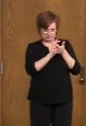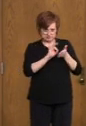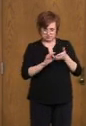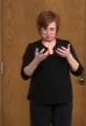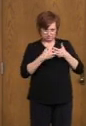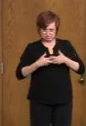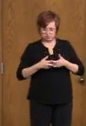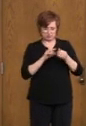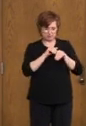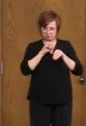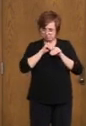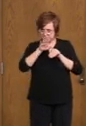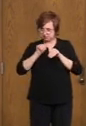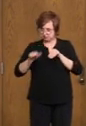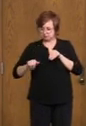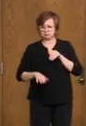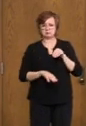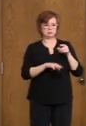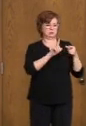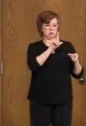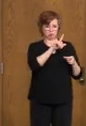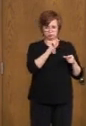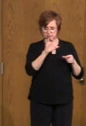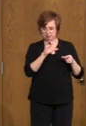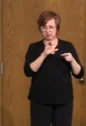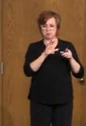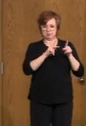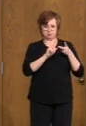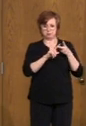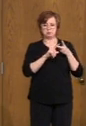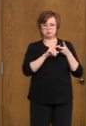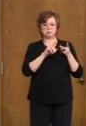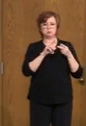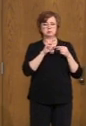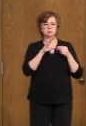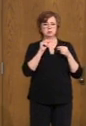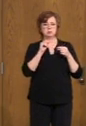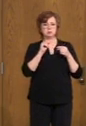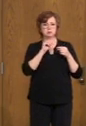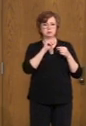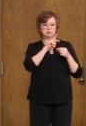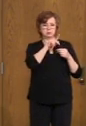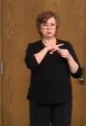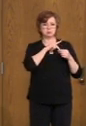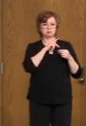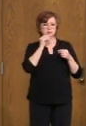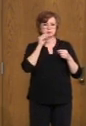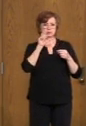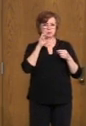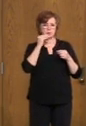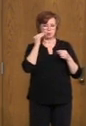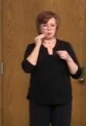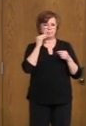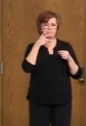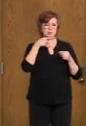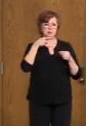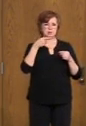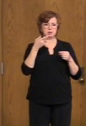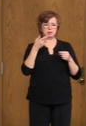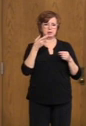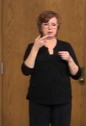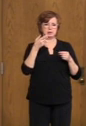in long-term care, and then moving into personal care or private personal care homes as quickly as we can. But also understanding when we go out with an